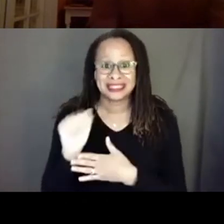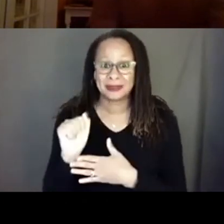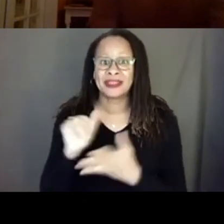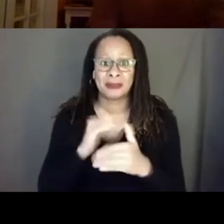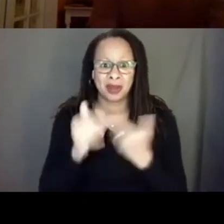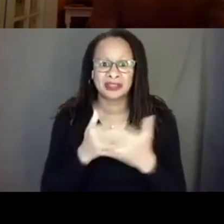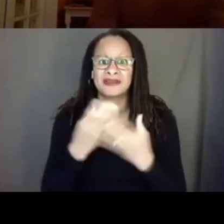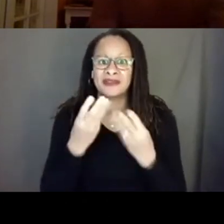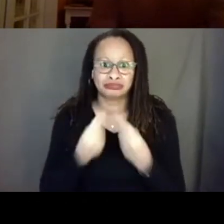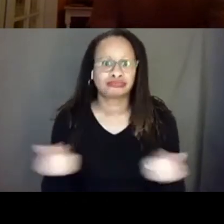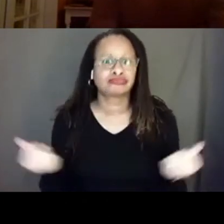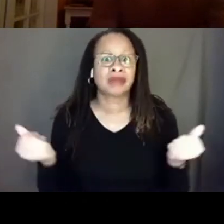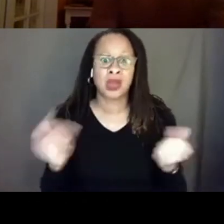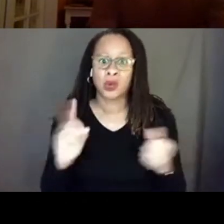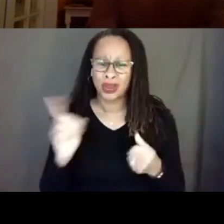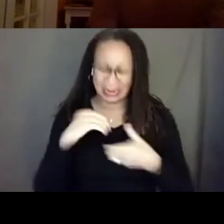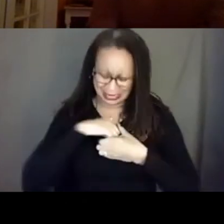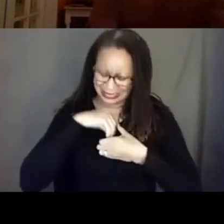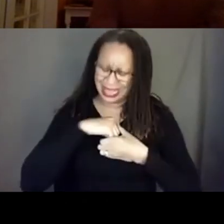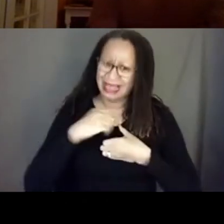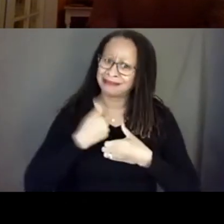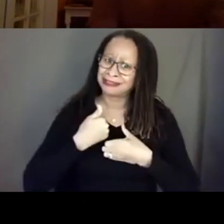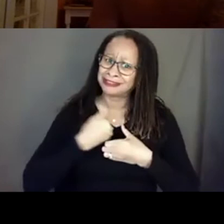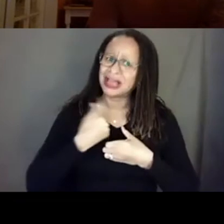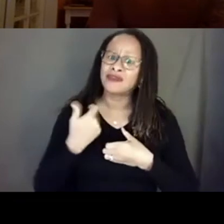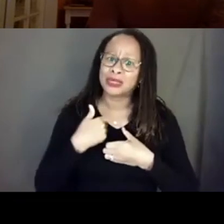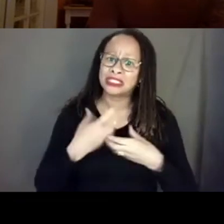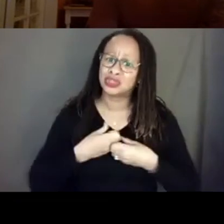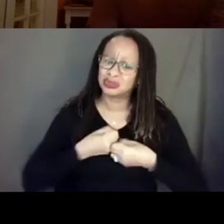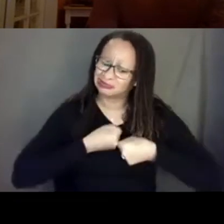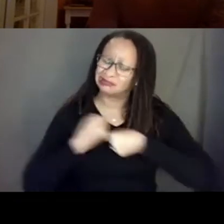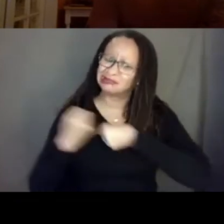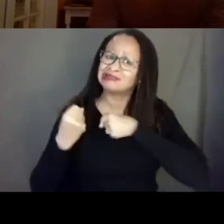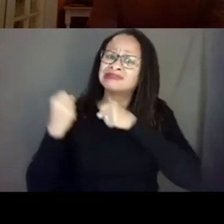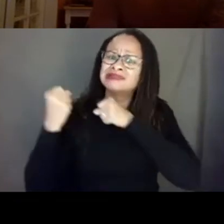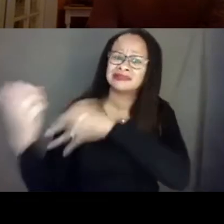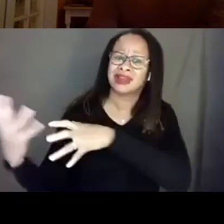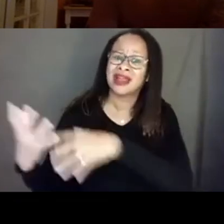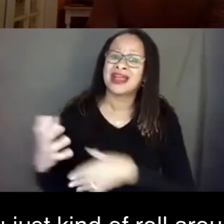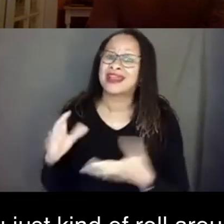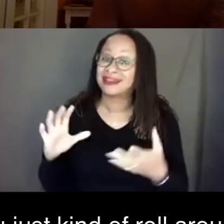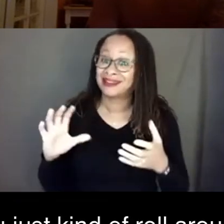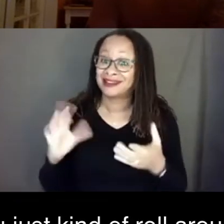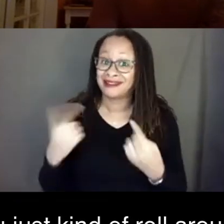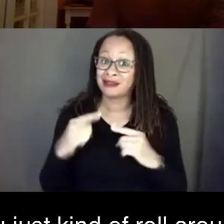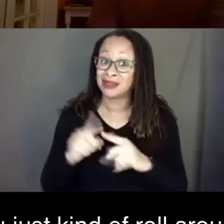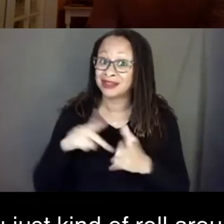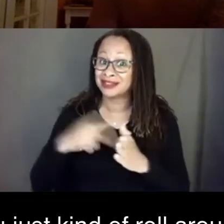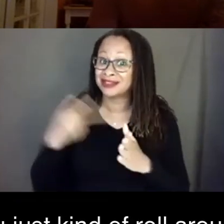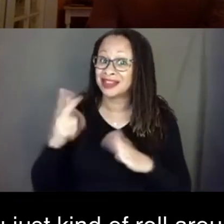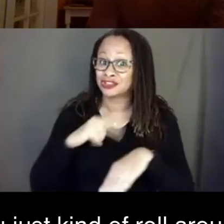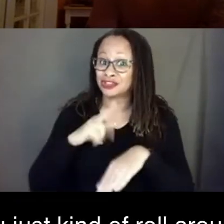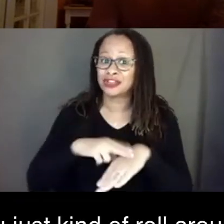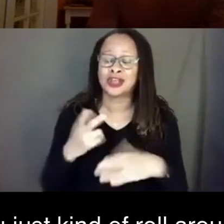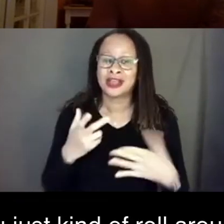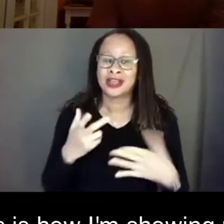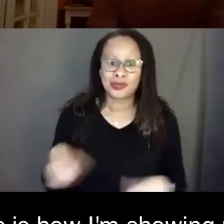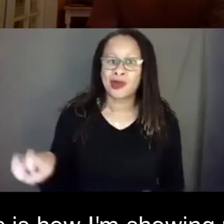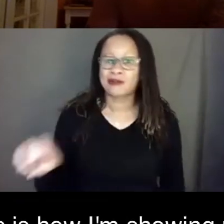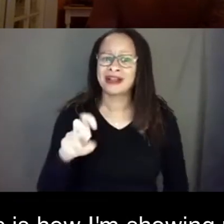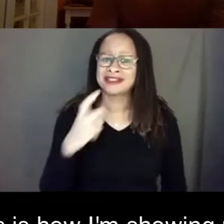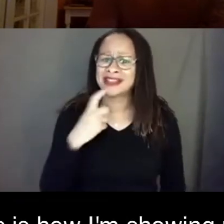internally within ourselves. And since that comes so second nature, you just kind of roll around saying, "Of course,